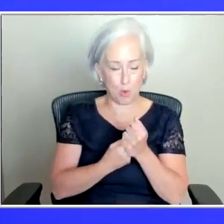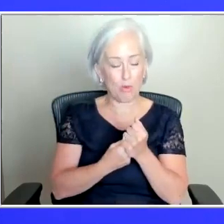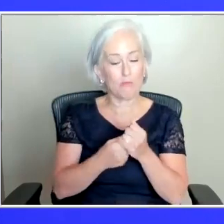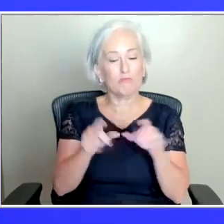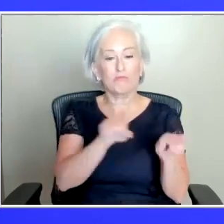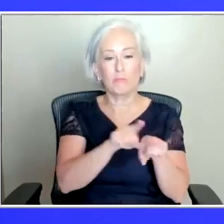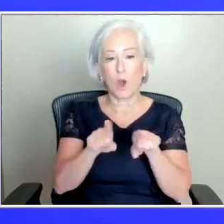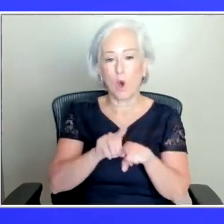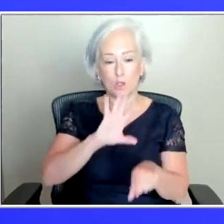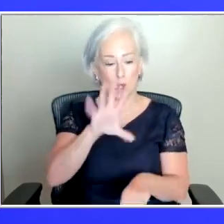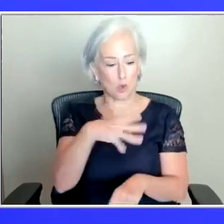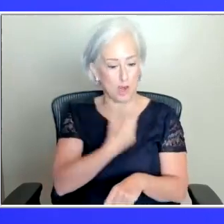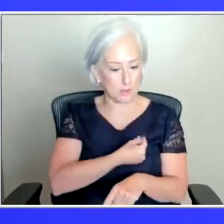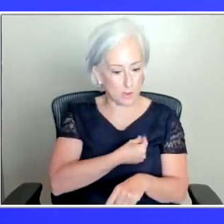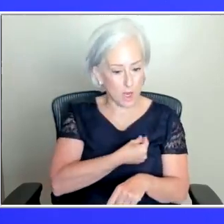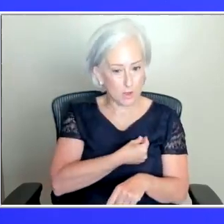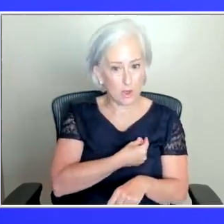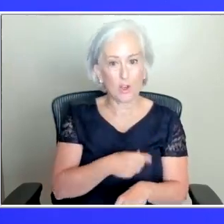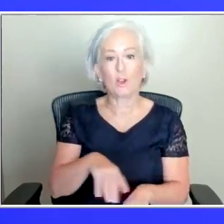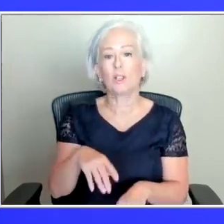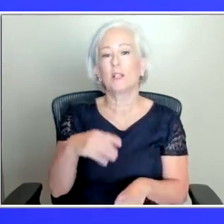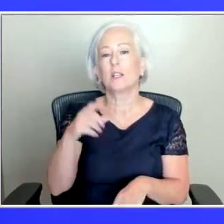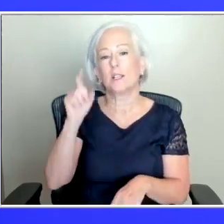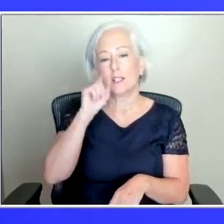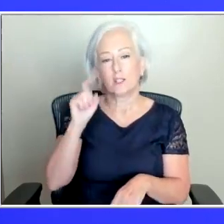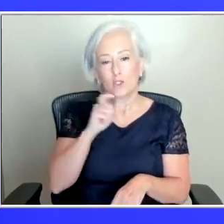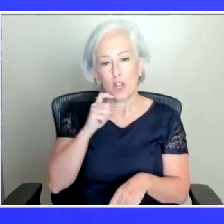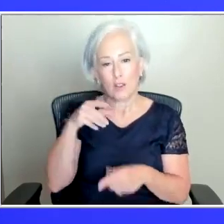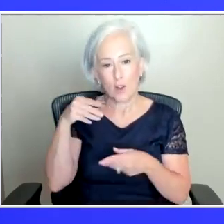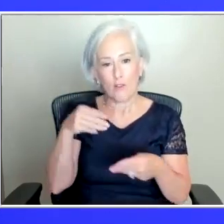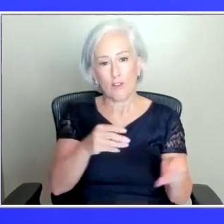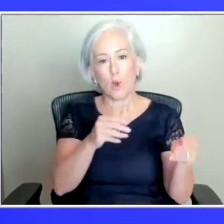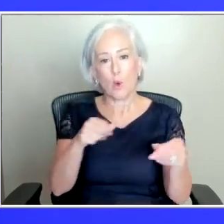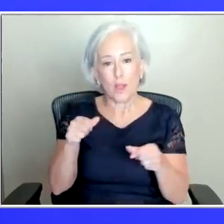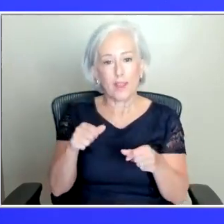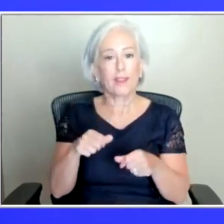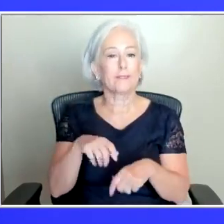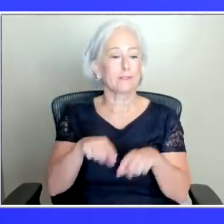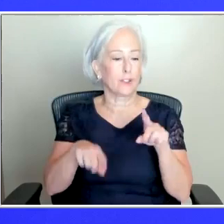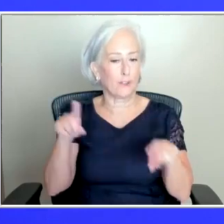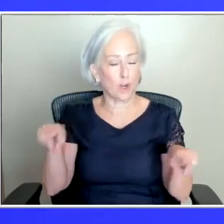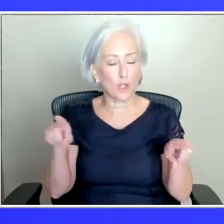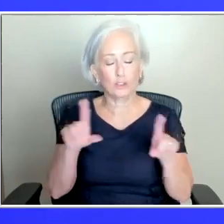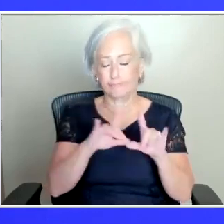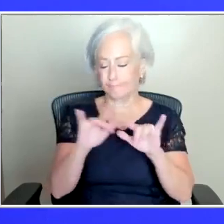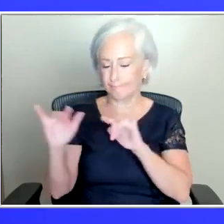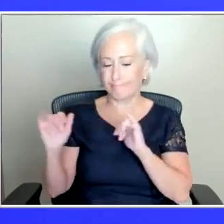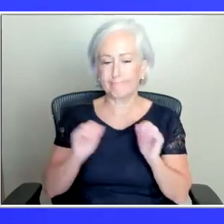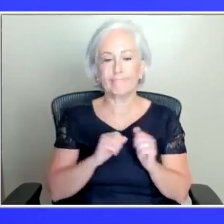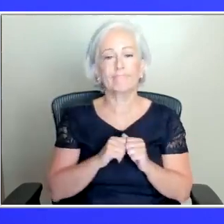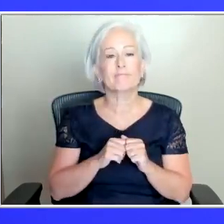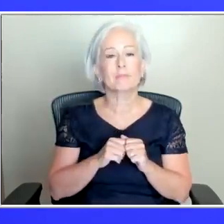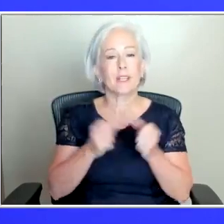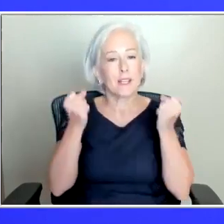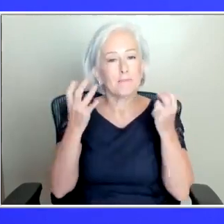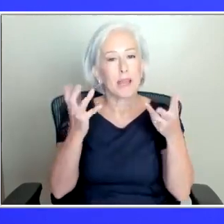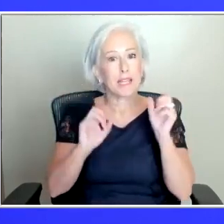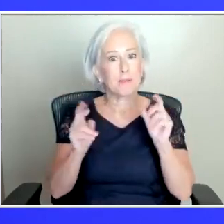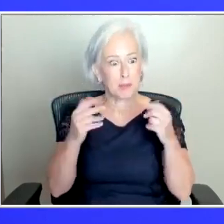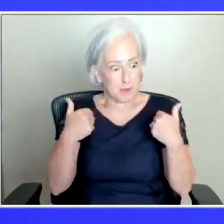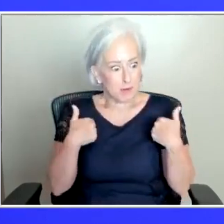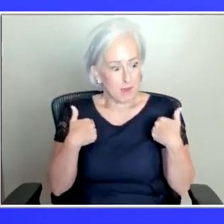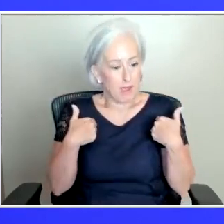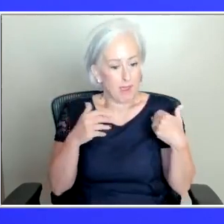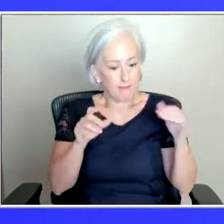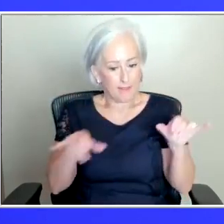population, gender fluid, gender diverse, and I would say that a lot of people can actually have very similar issues. It could be